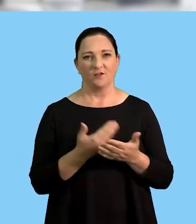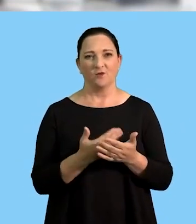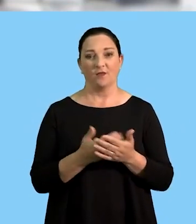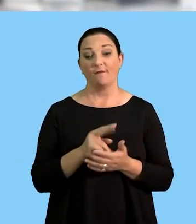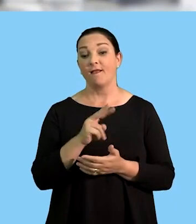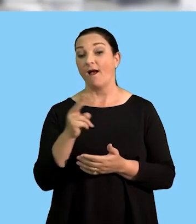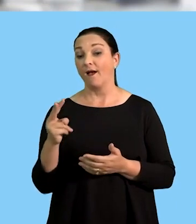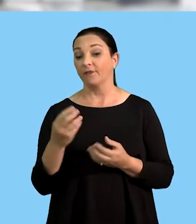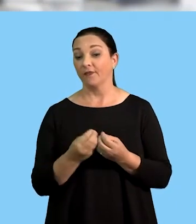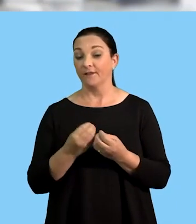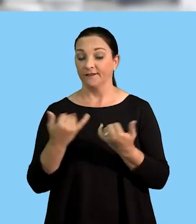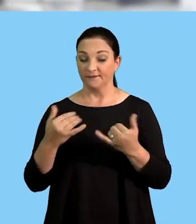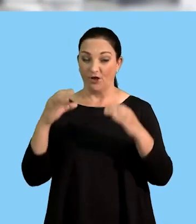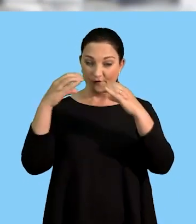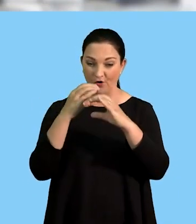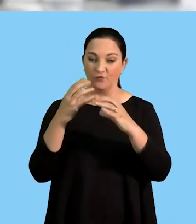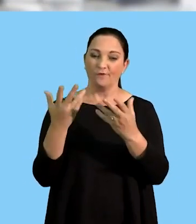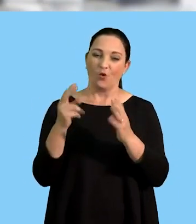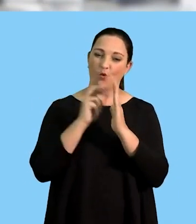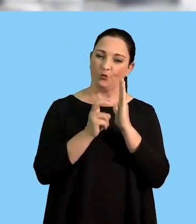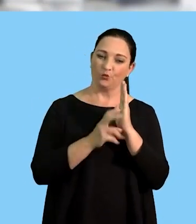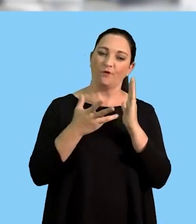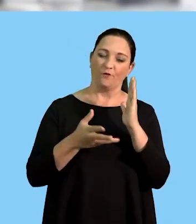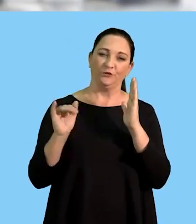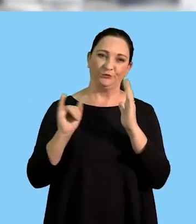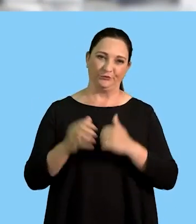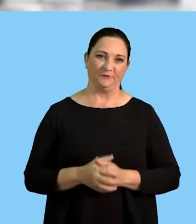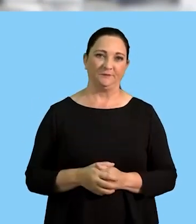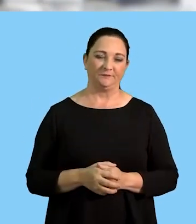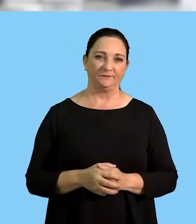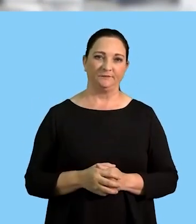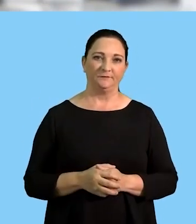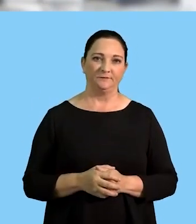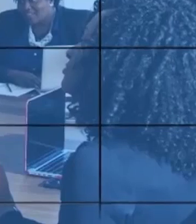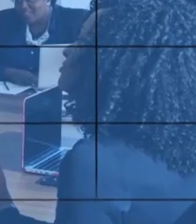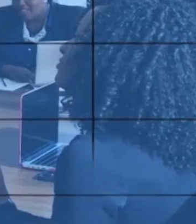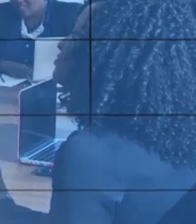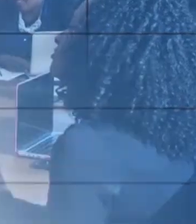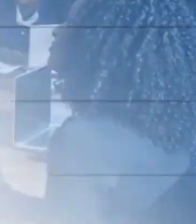come back to address other matters relating to the principles of insurance.